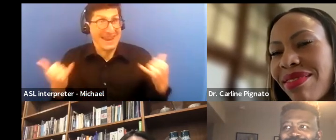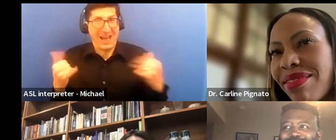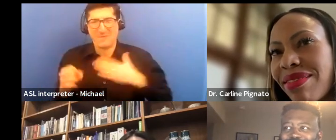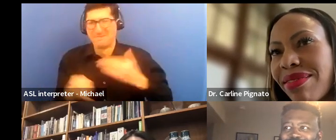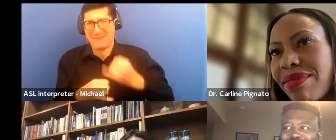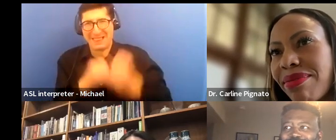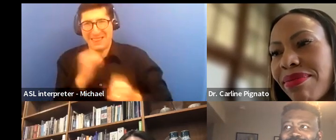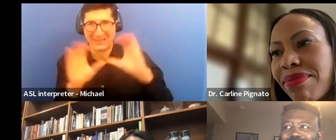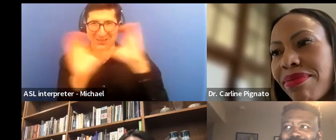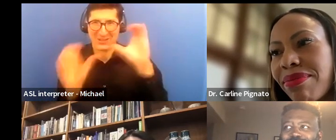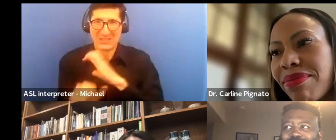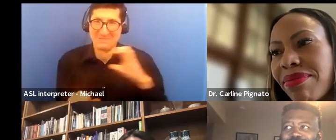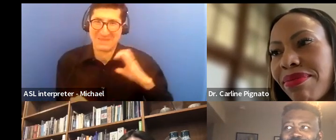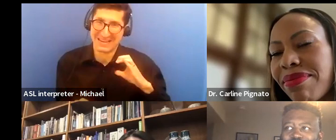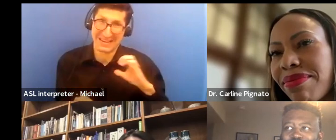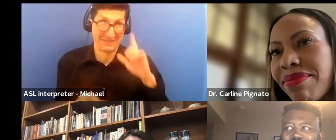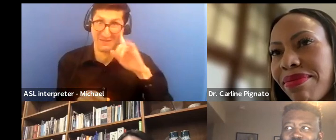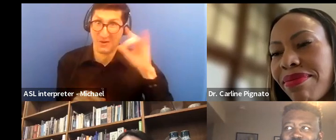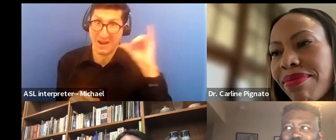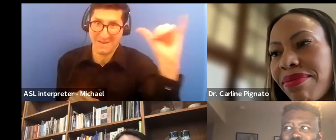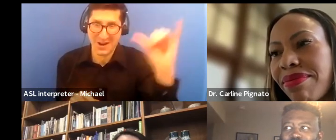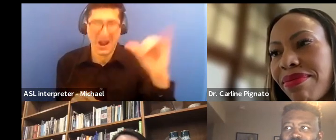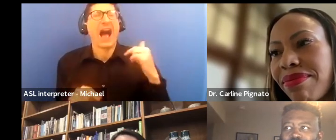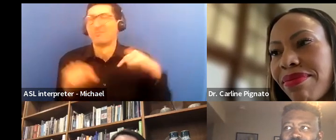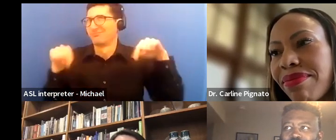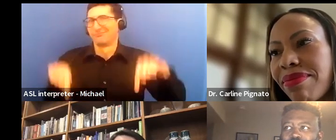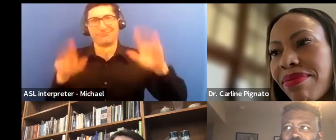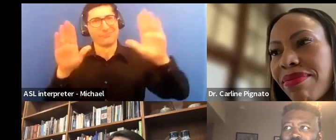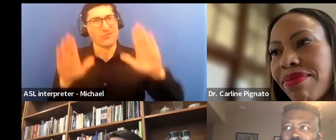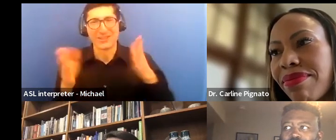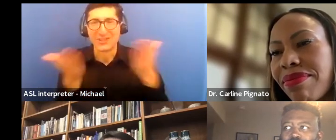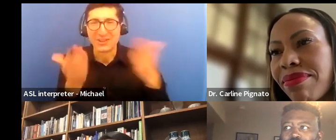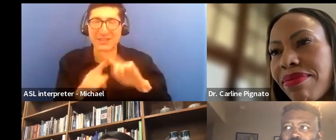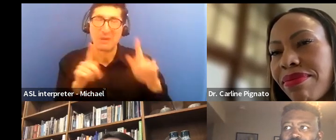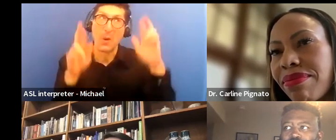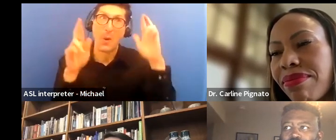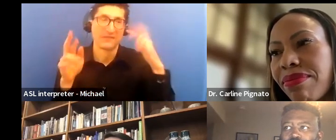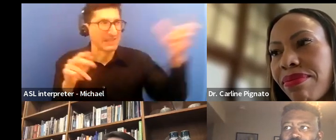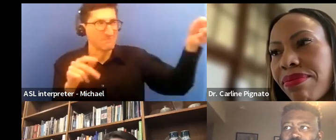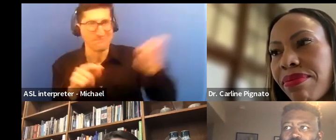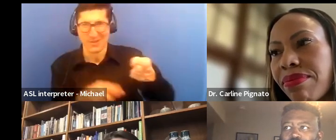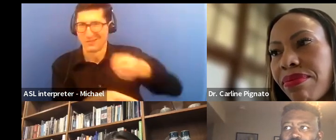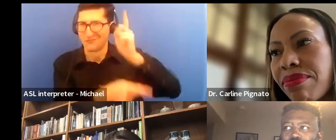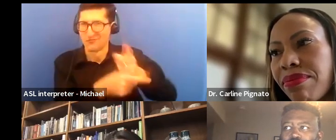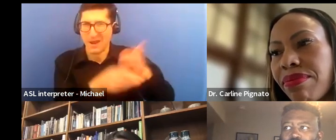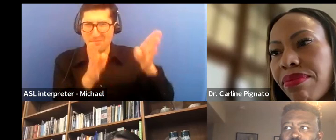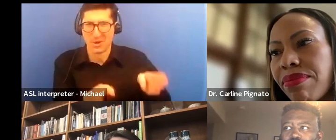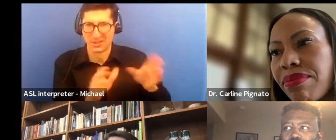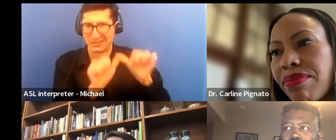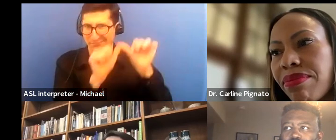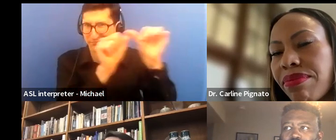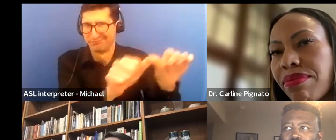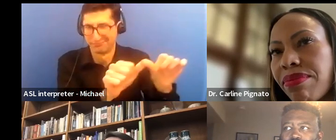is great service, but we do want to land a great candidate. And I would ask committee members, if you have questions after the